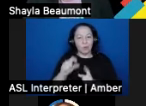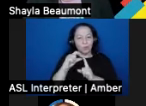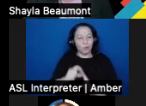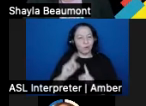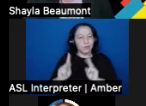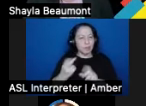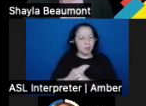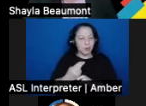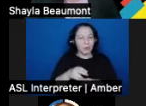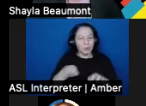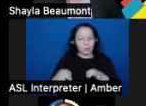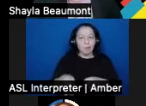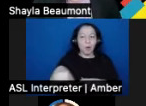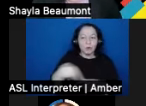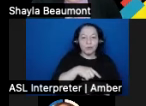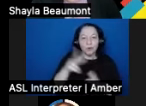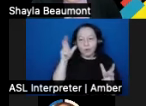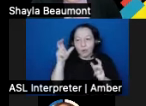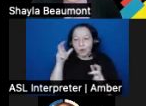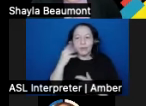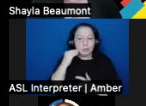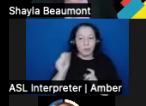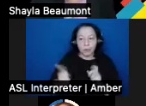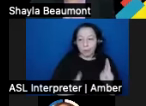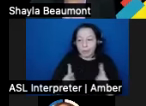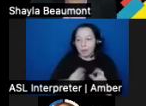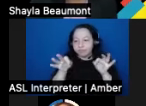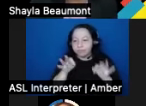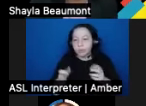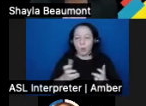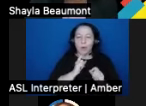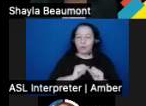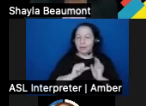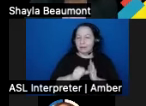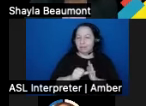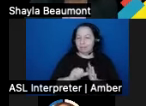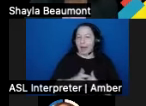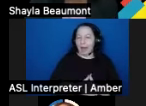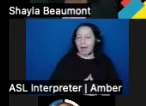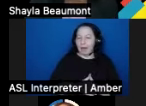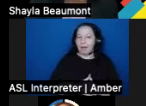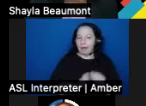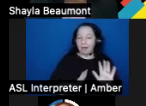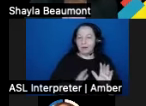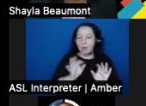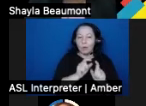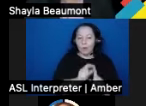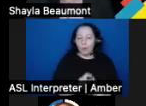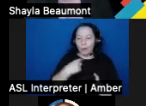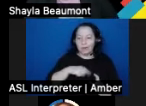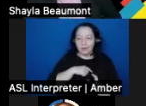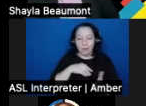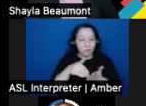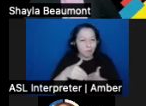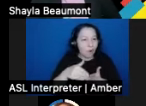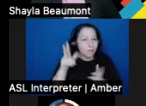describe, or what you've heard people describe. And so I wanted to explicitly say that that the words that we often hear